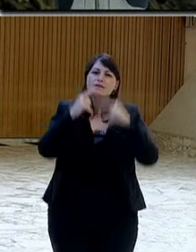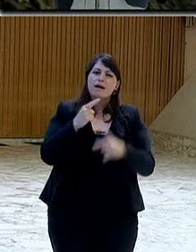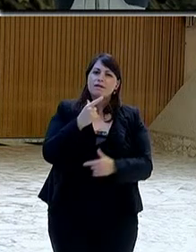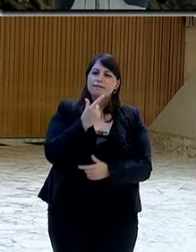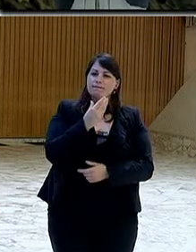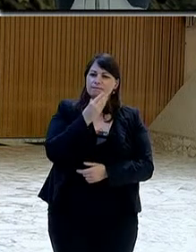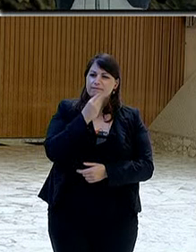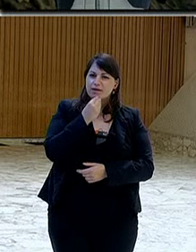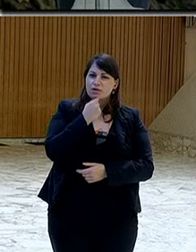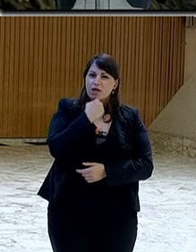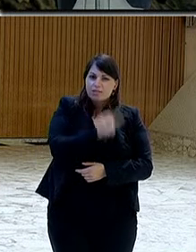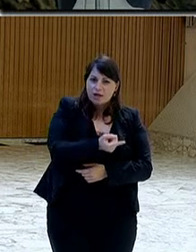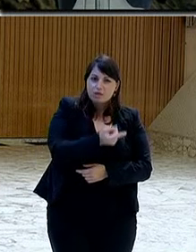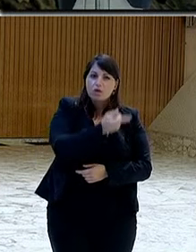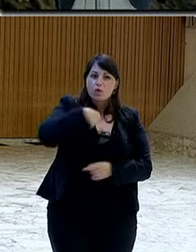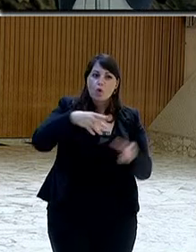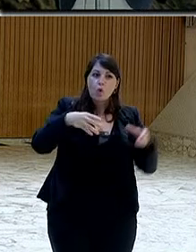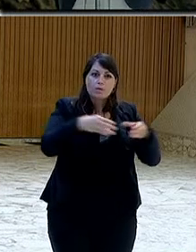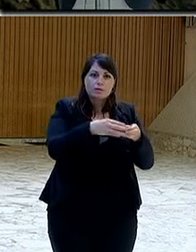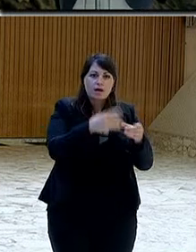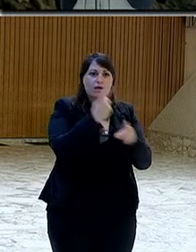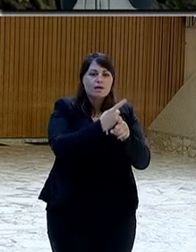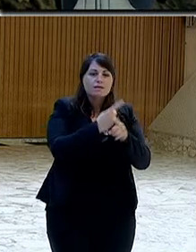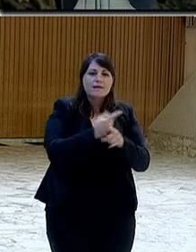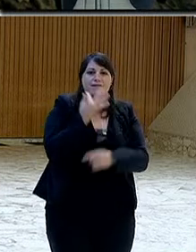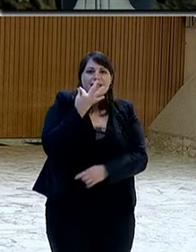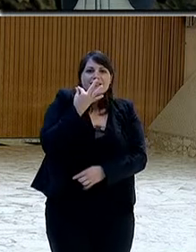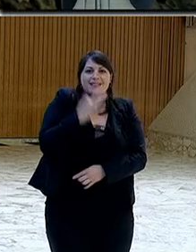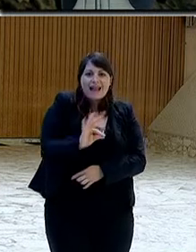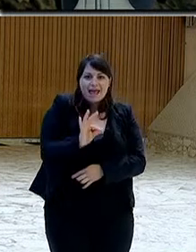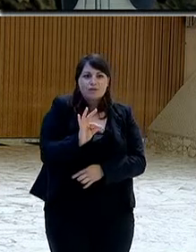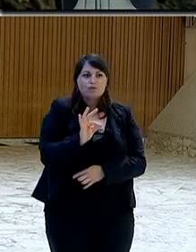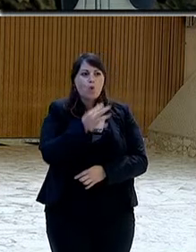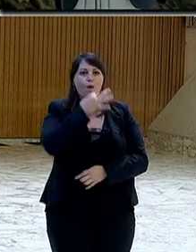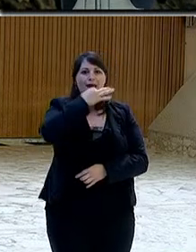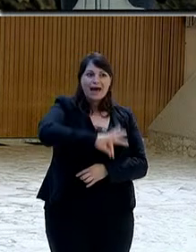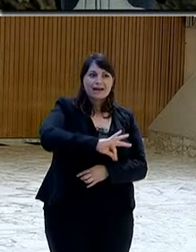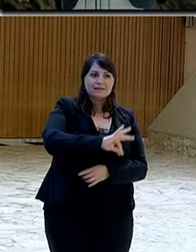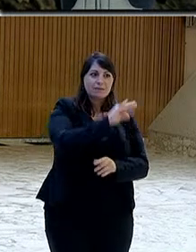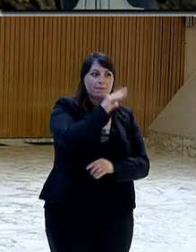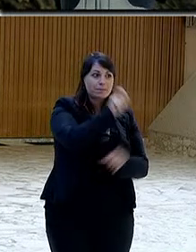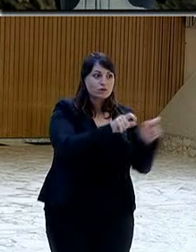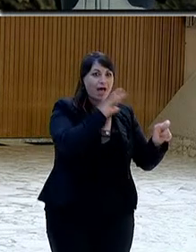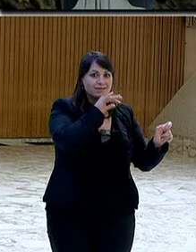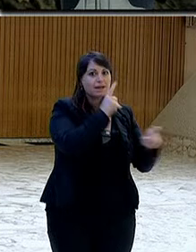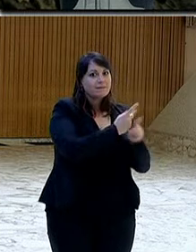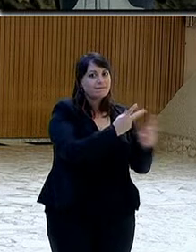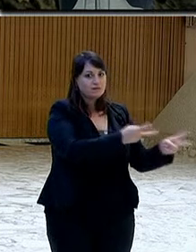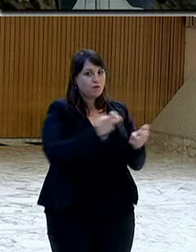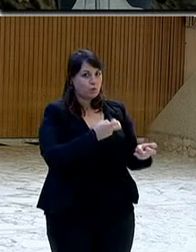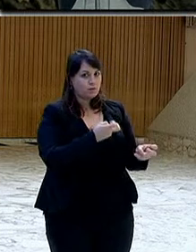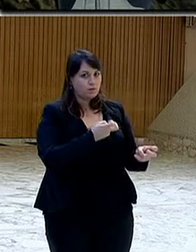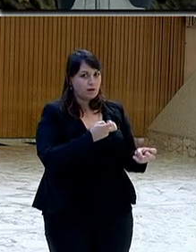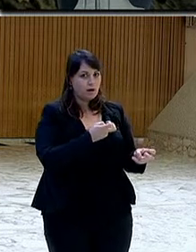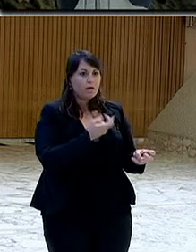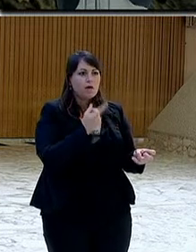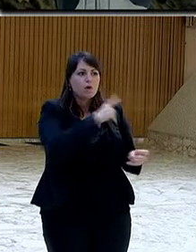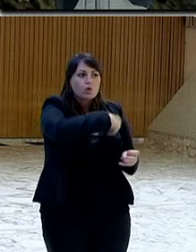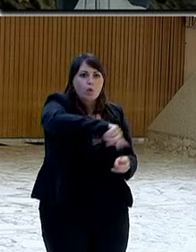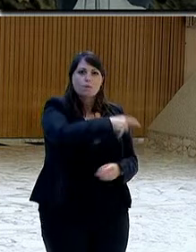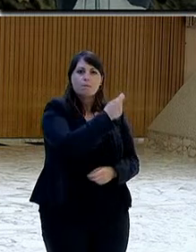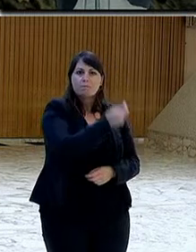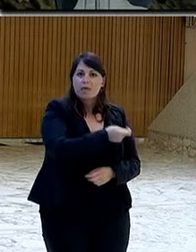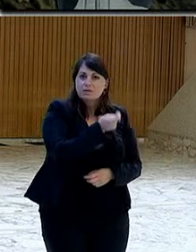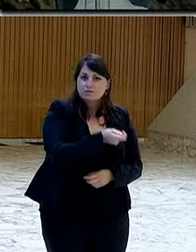benefit from the talents and charisms of so many elderly people who are already retired, but who